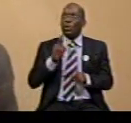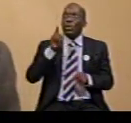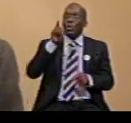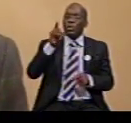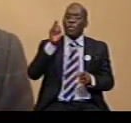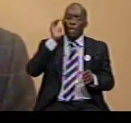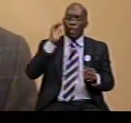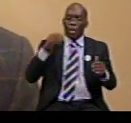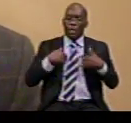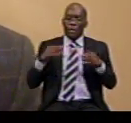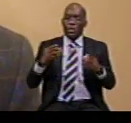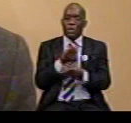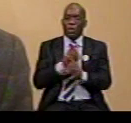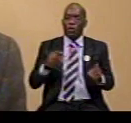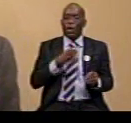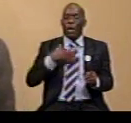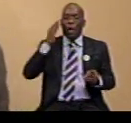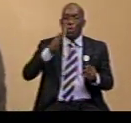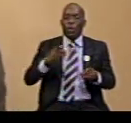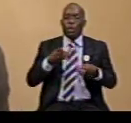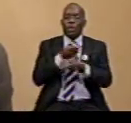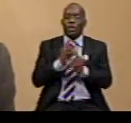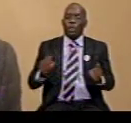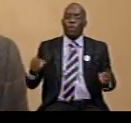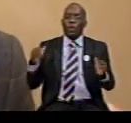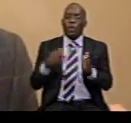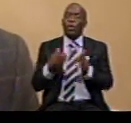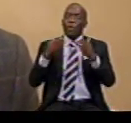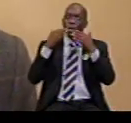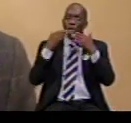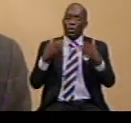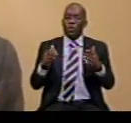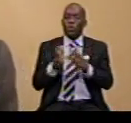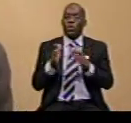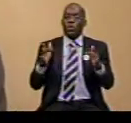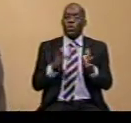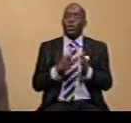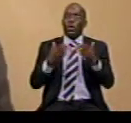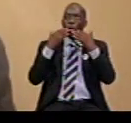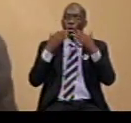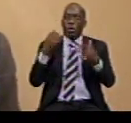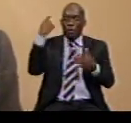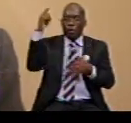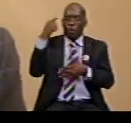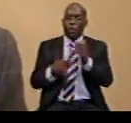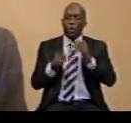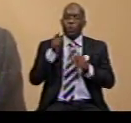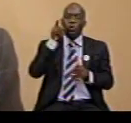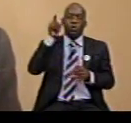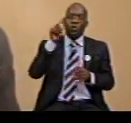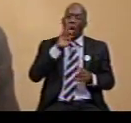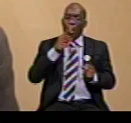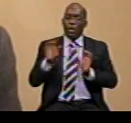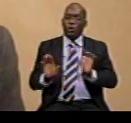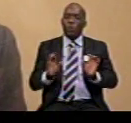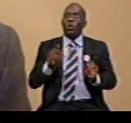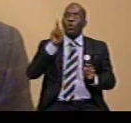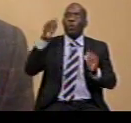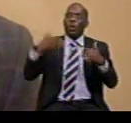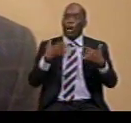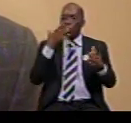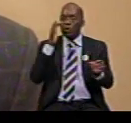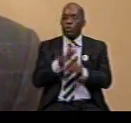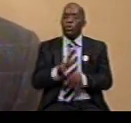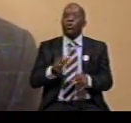the praise. Thank you, Jesus. Thank you for what you have done. Thank you for what you are doing. You have promised you will never fail.